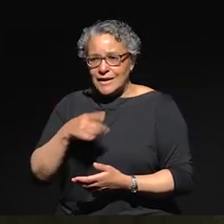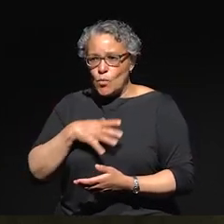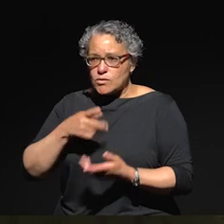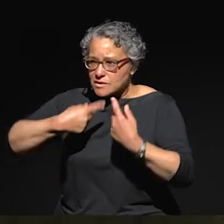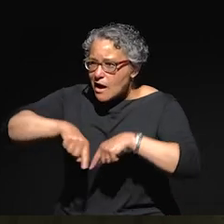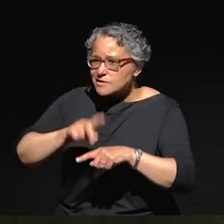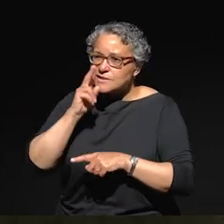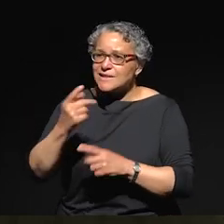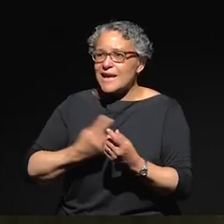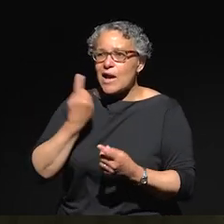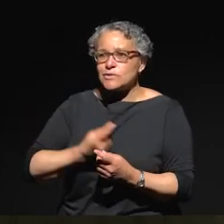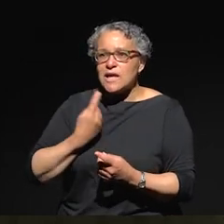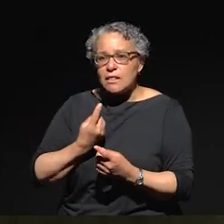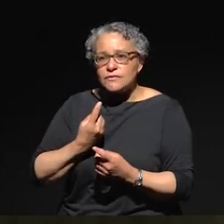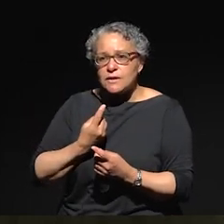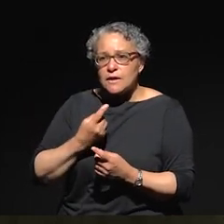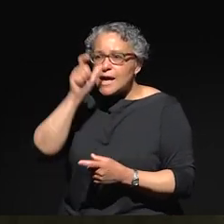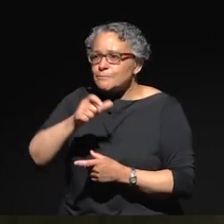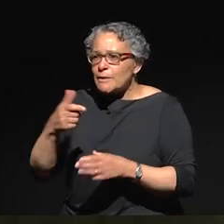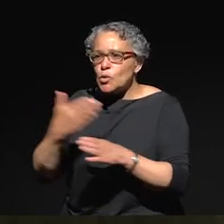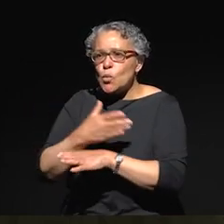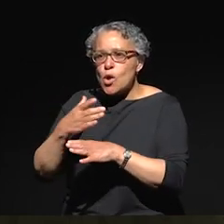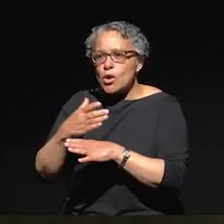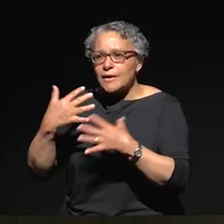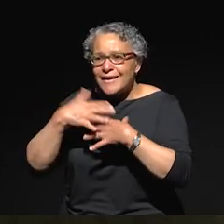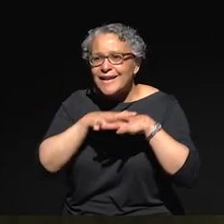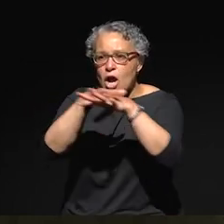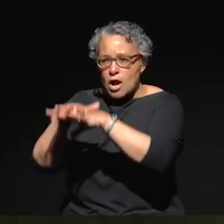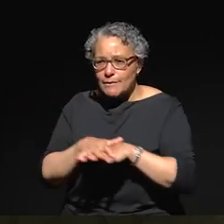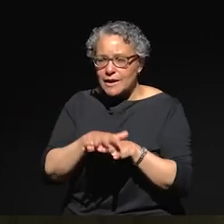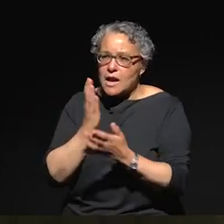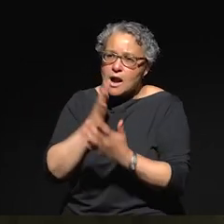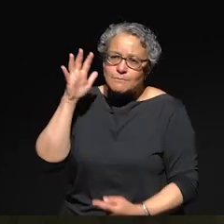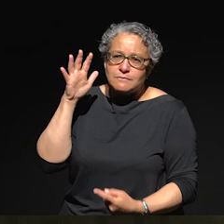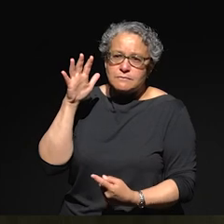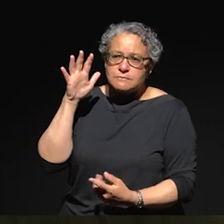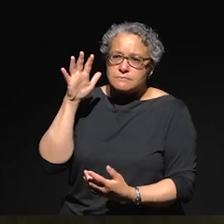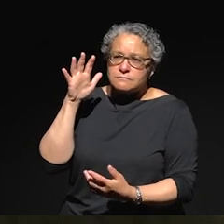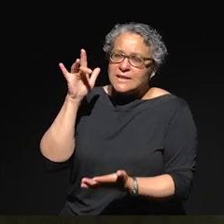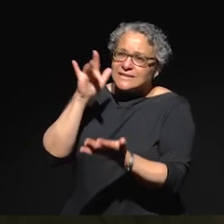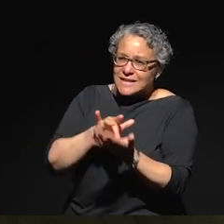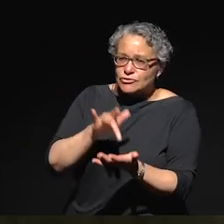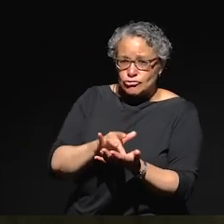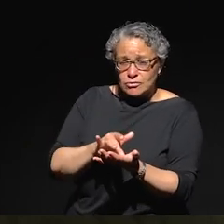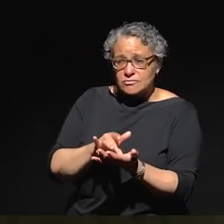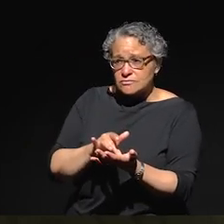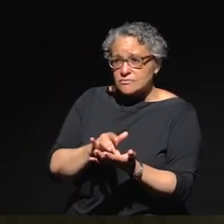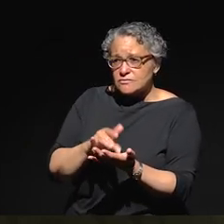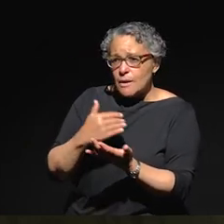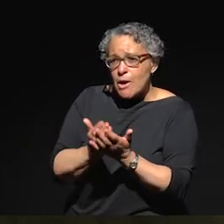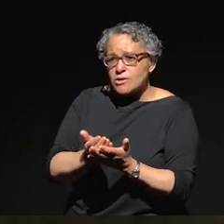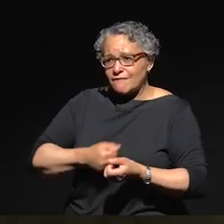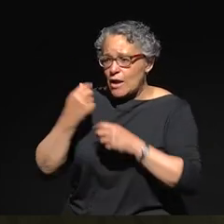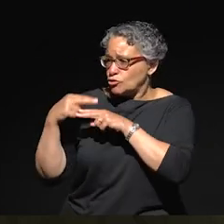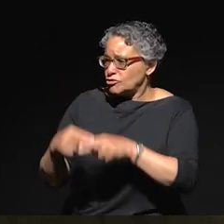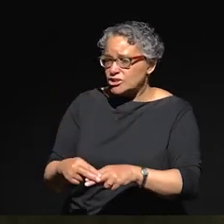people who work in harmony to create something greater together, I think that is very central to understanding why he is central to our visual tradition. He